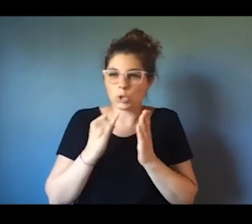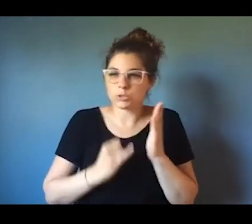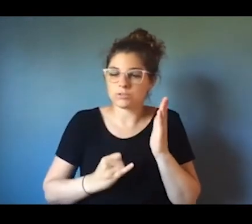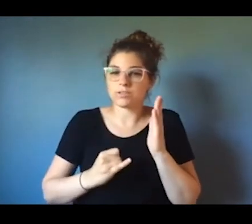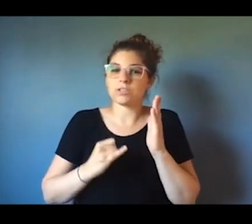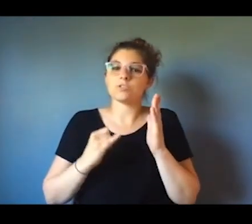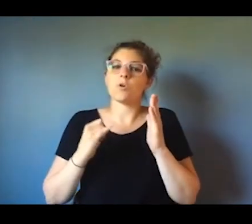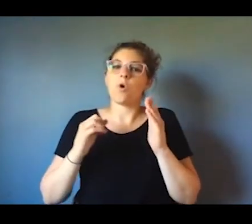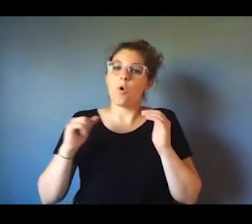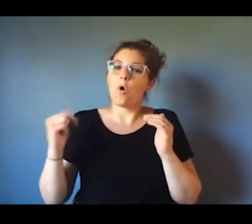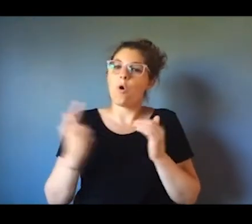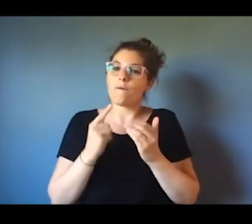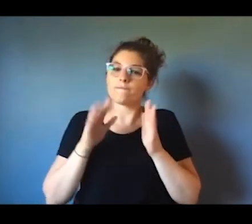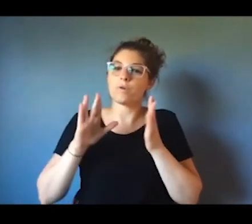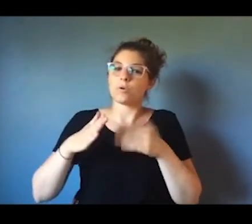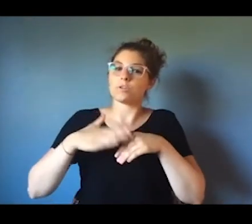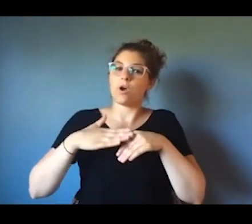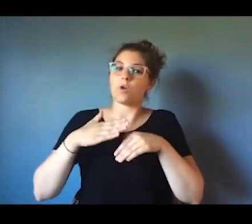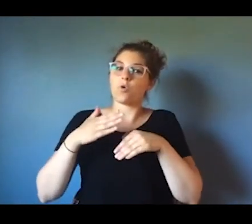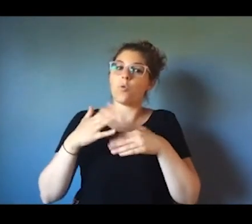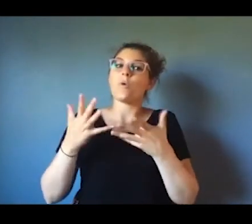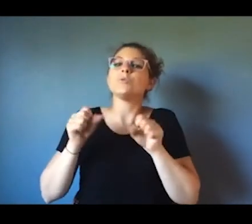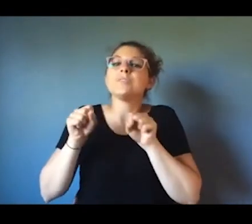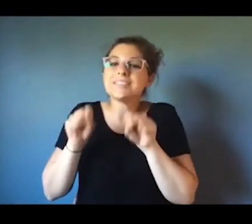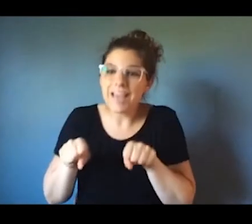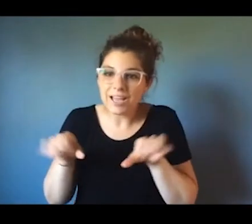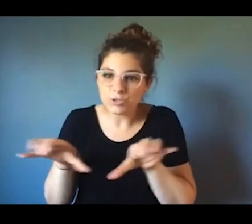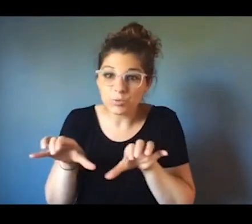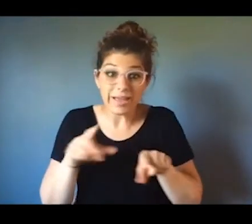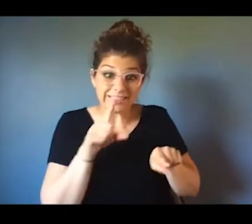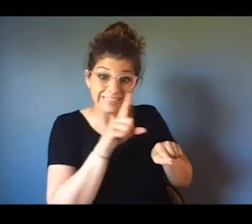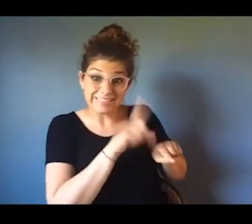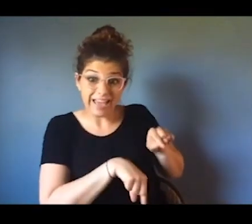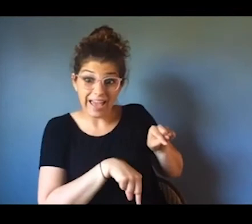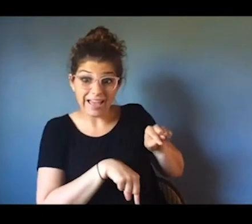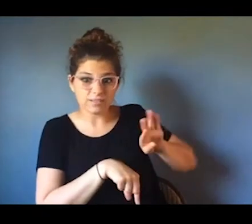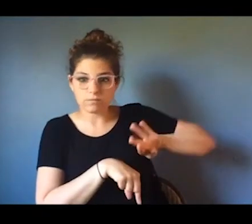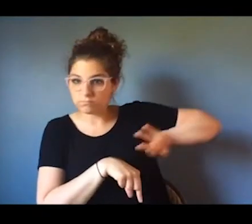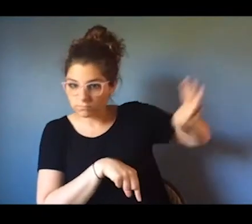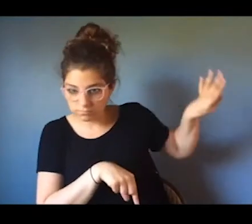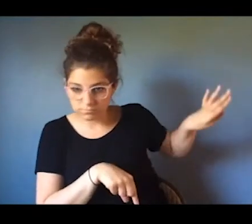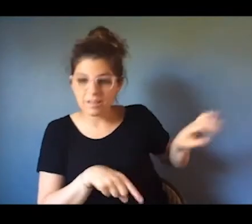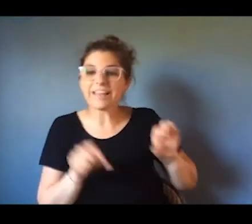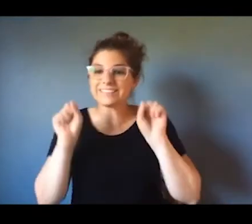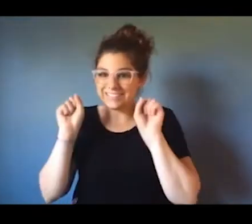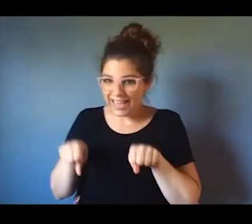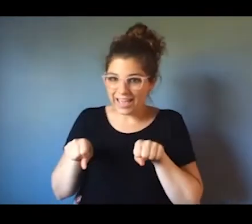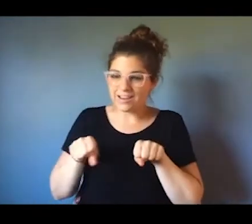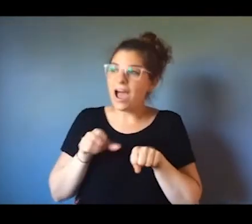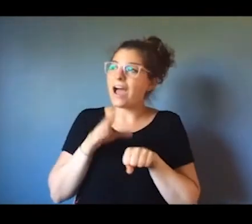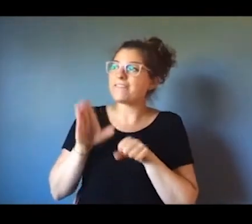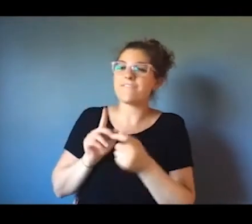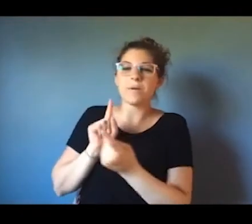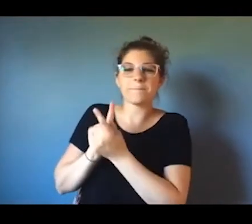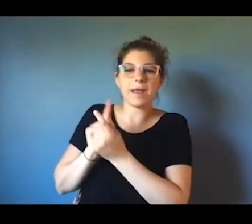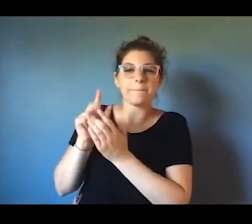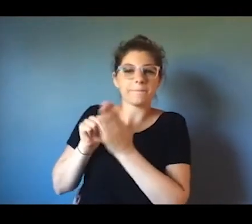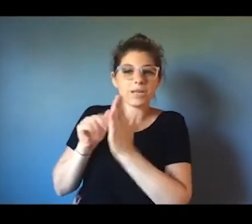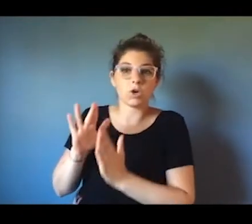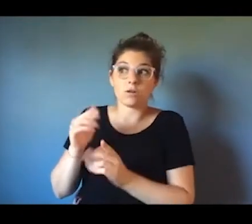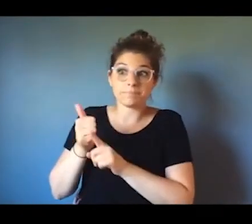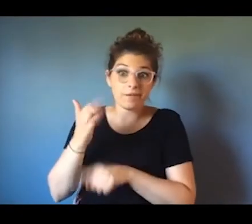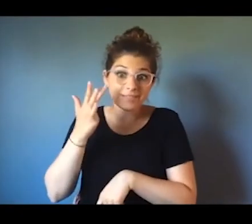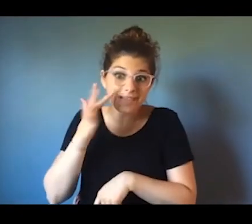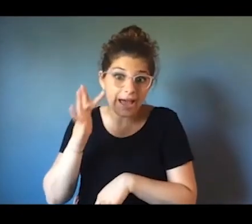painting, about artwork, is that it's all focused on what you can do. What you can't do doesn't even enter it. I've never